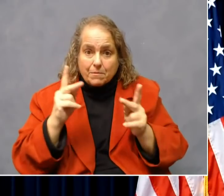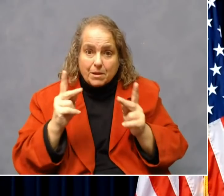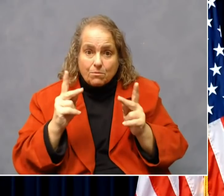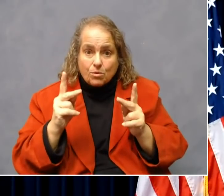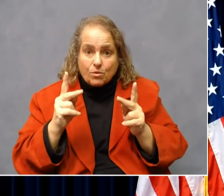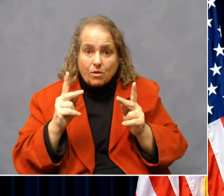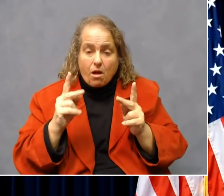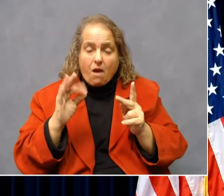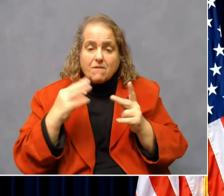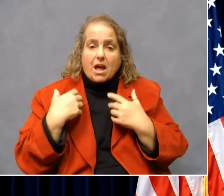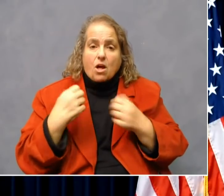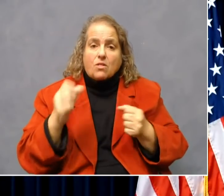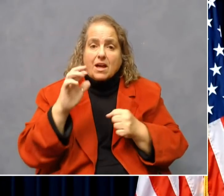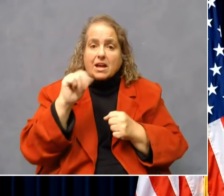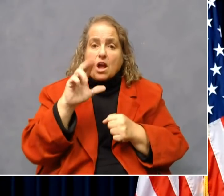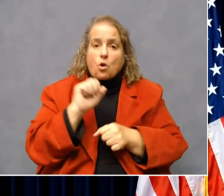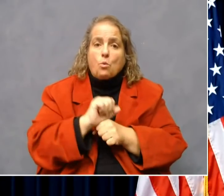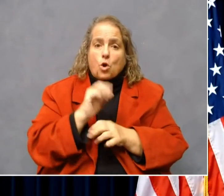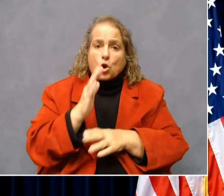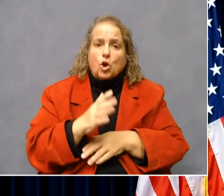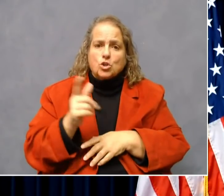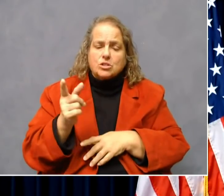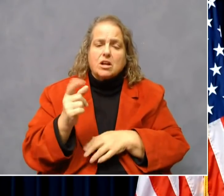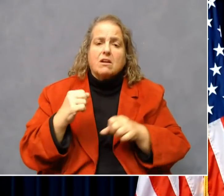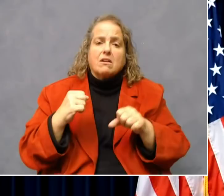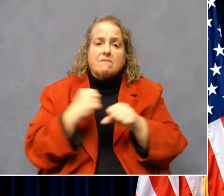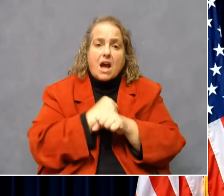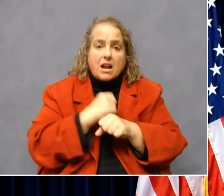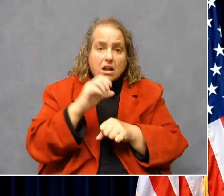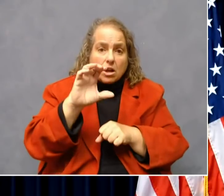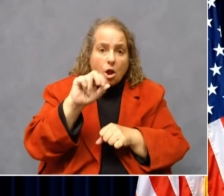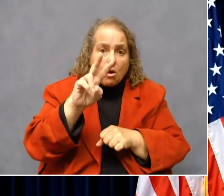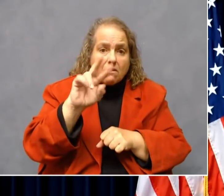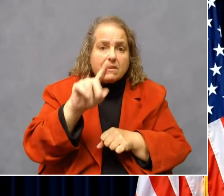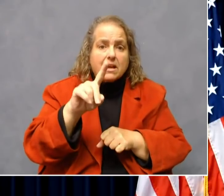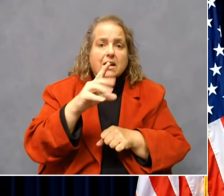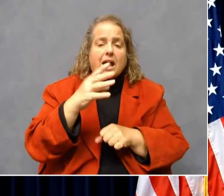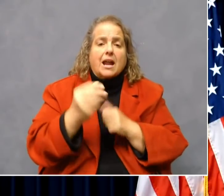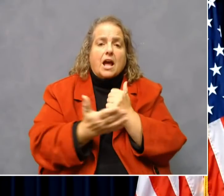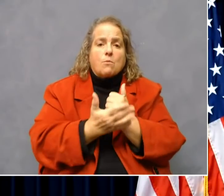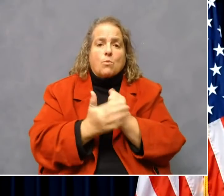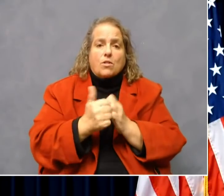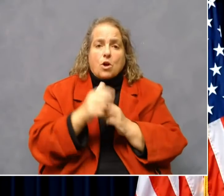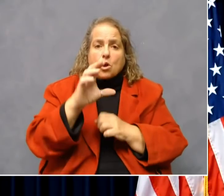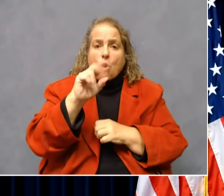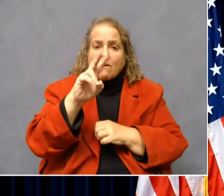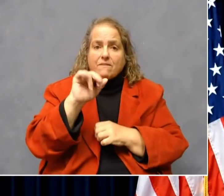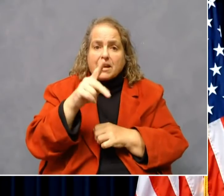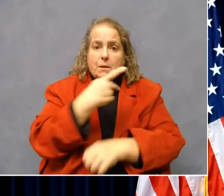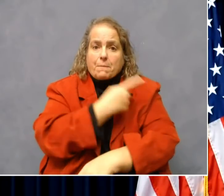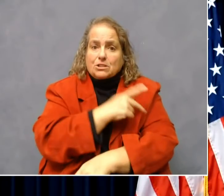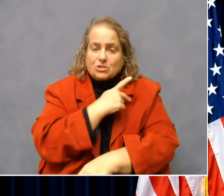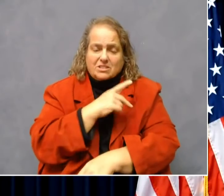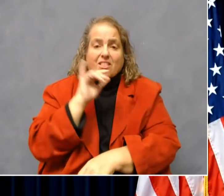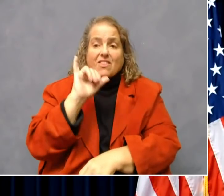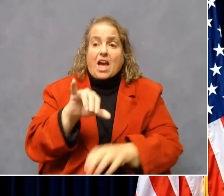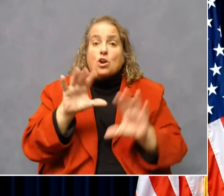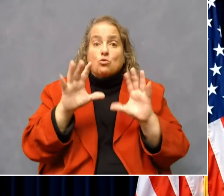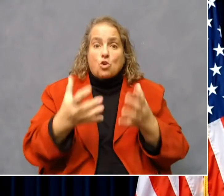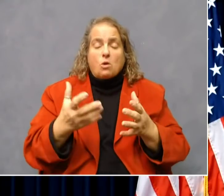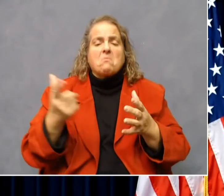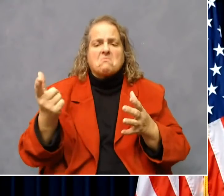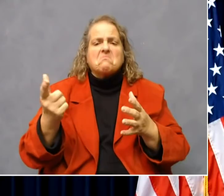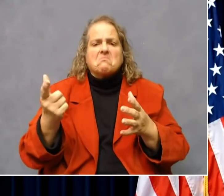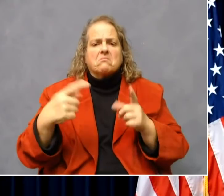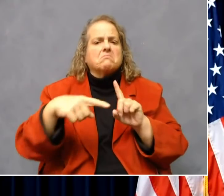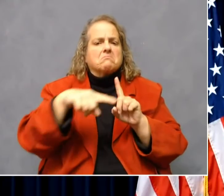workers fighting COVID and treating COVID patients, that the confidence with that group is significantly higher. And